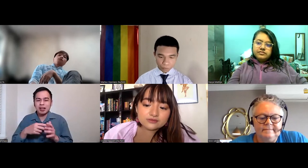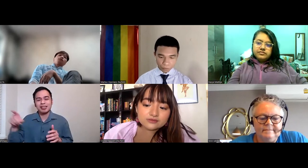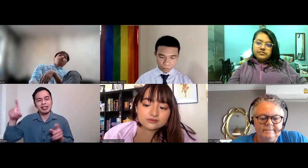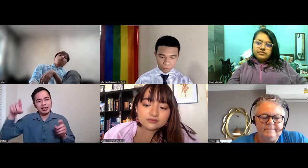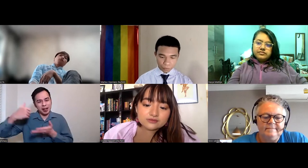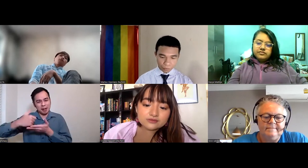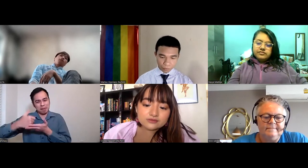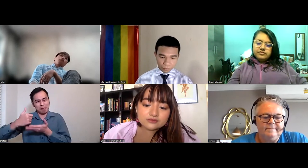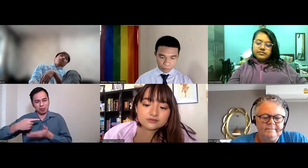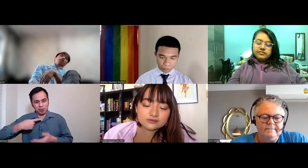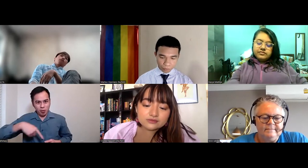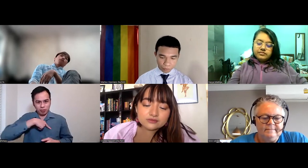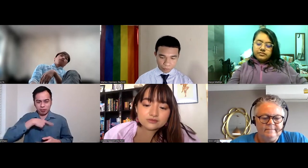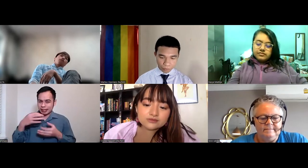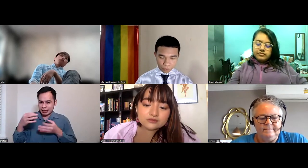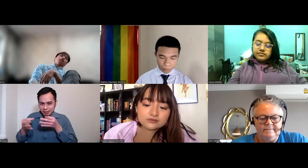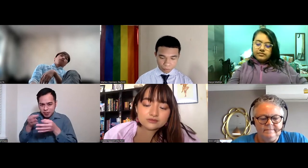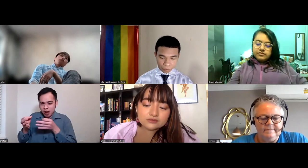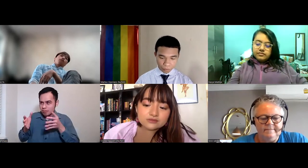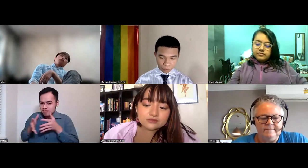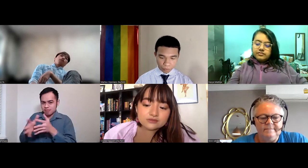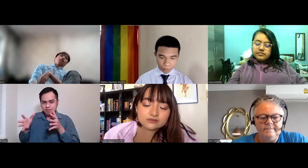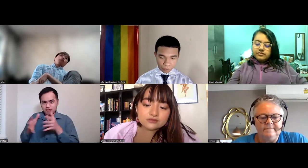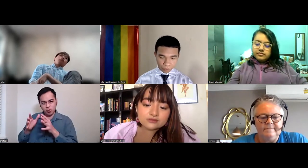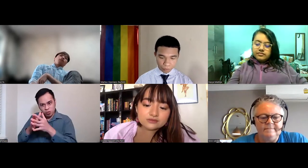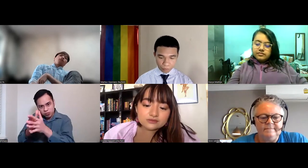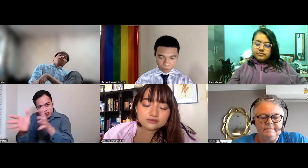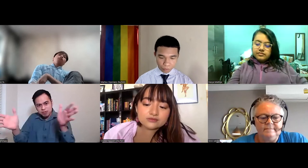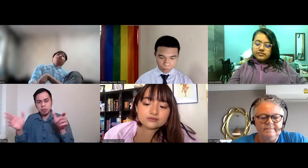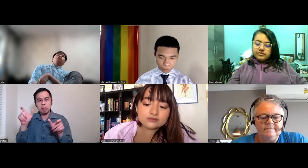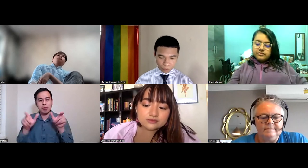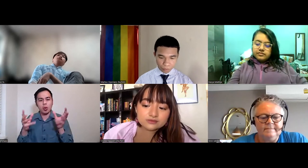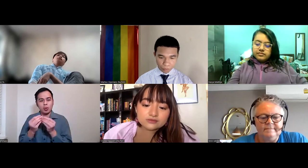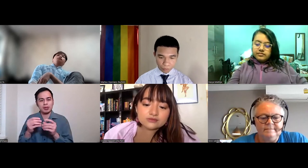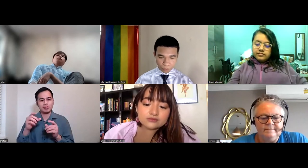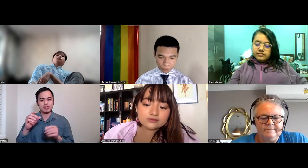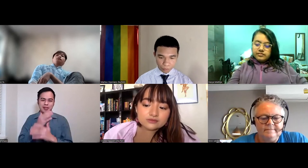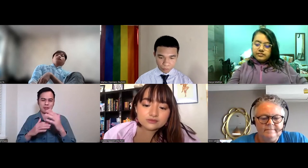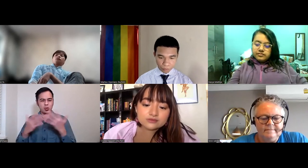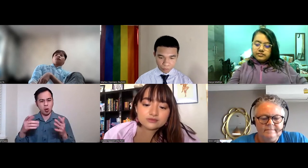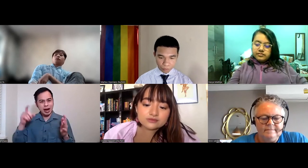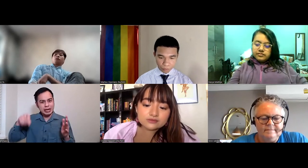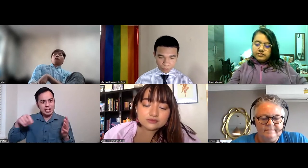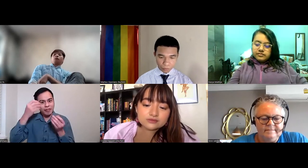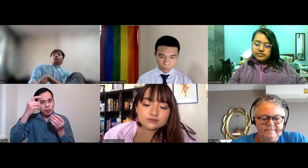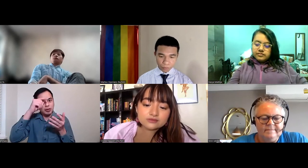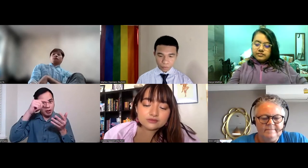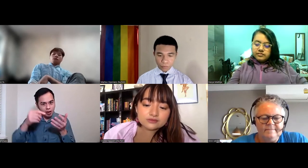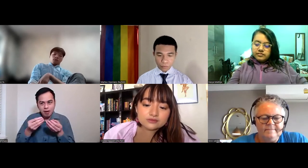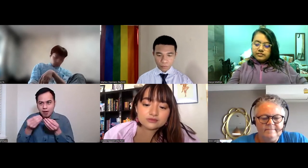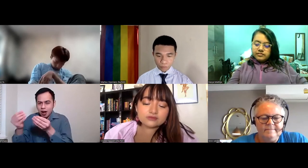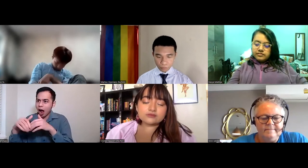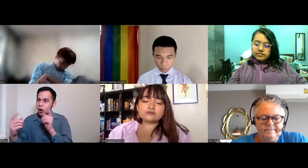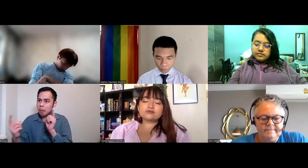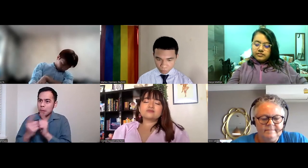to us, how to communicate with us without any sense of discrimination. So having to meet these people and to from various walks